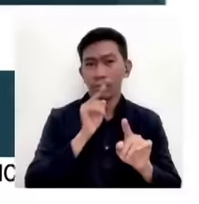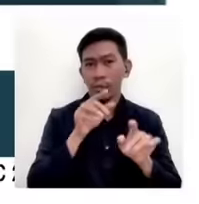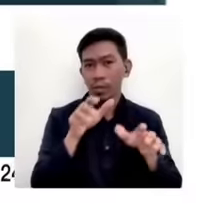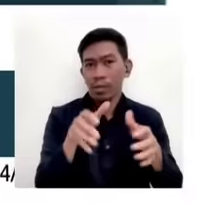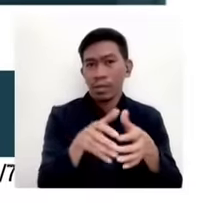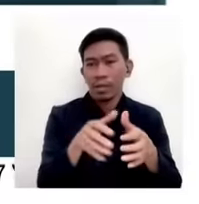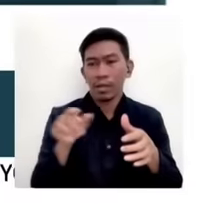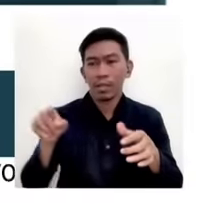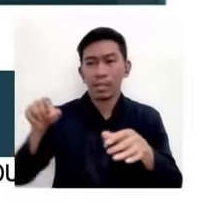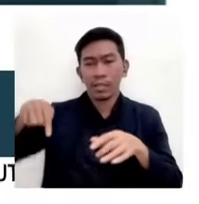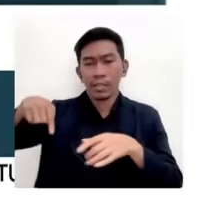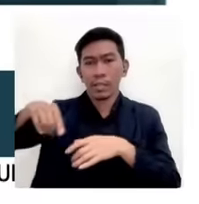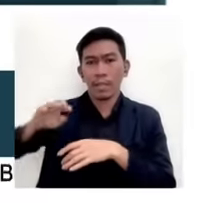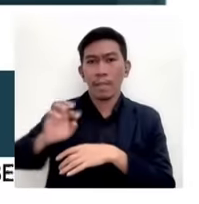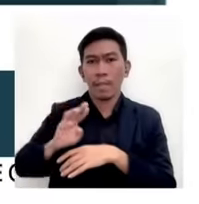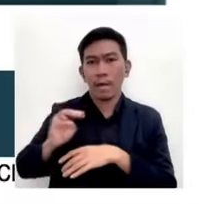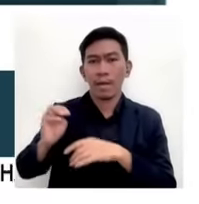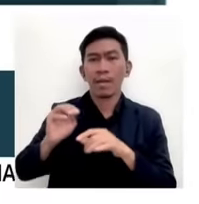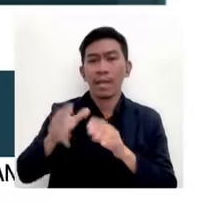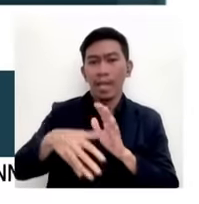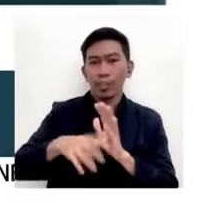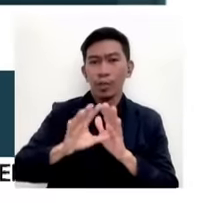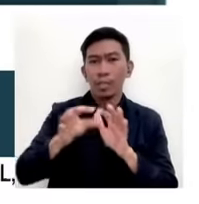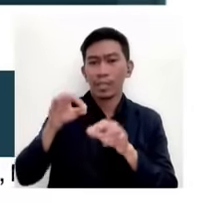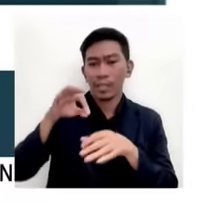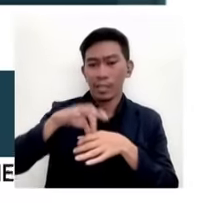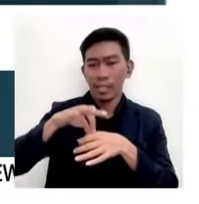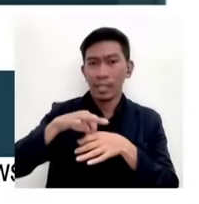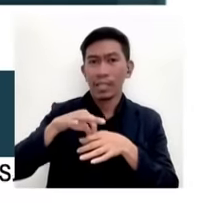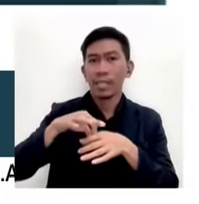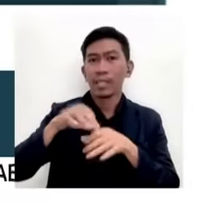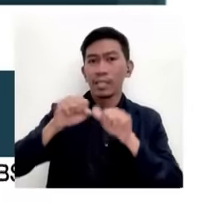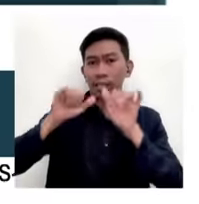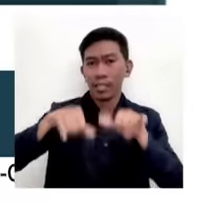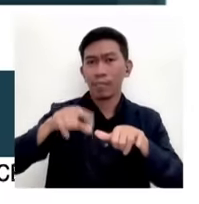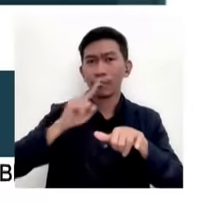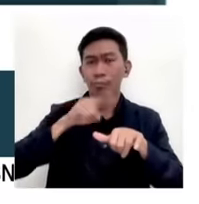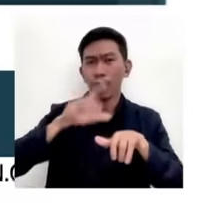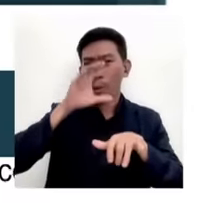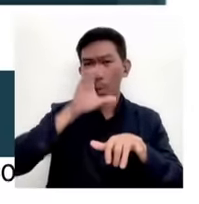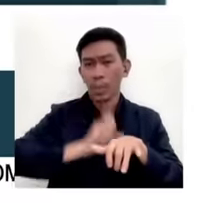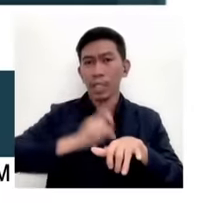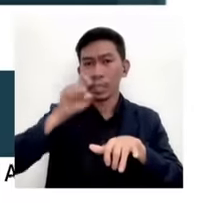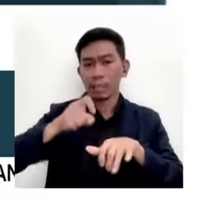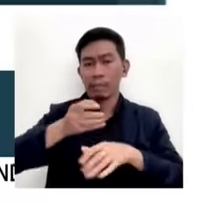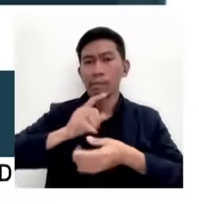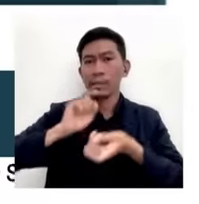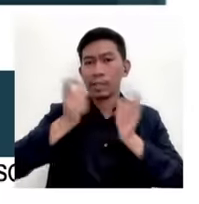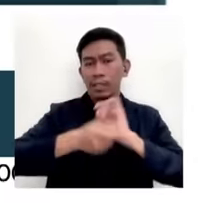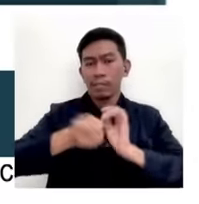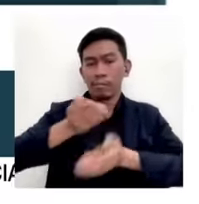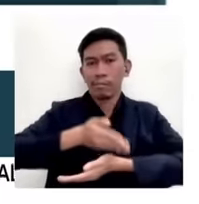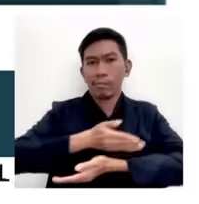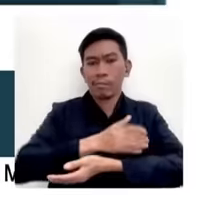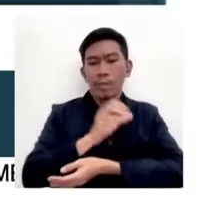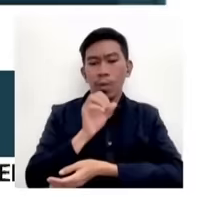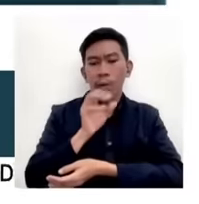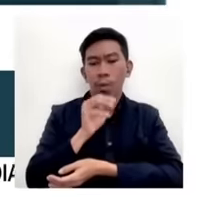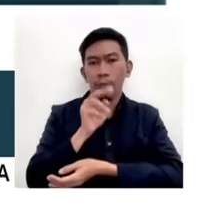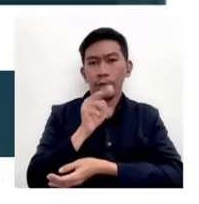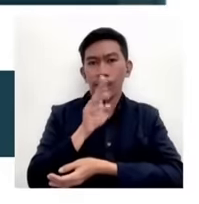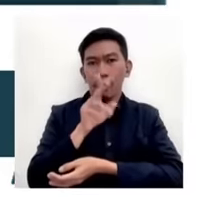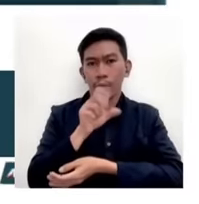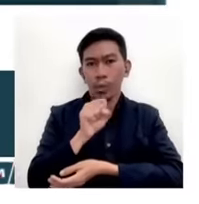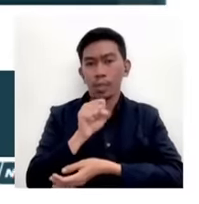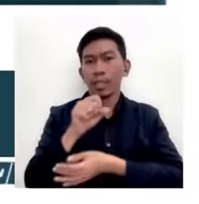election system is obsolete, no? They also need to improve the Omnibus Election Code. But then again, before they do that, there should be